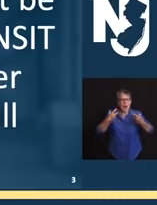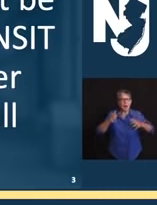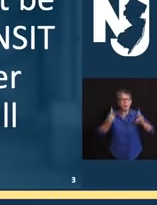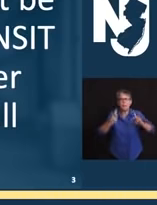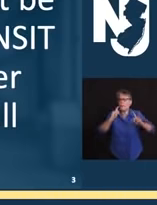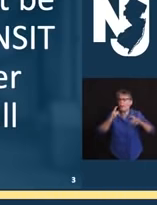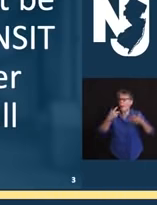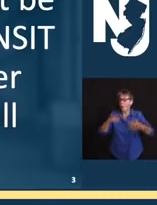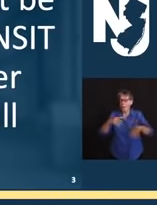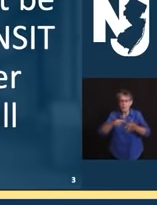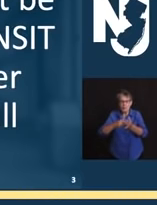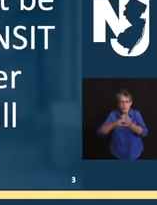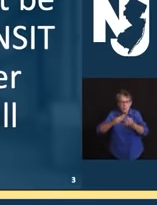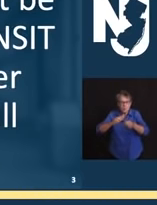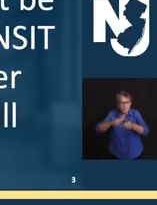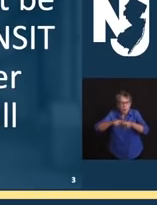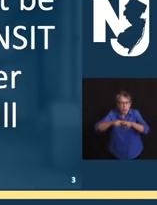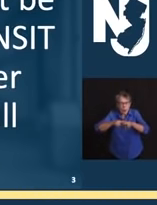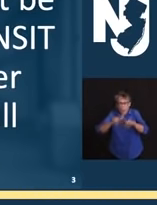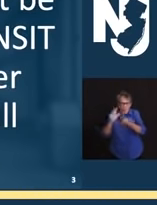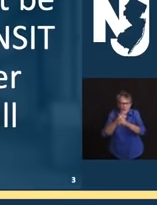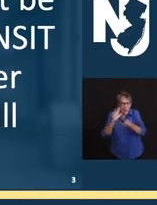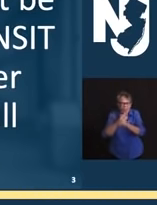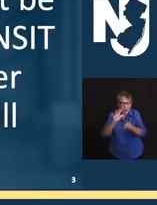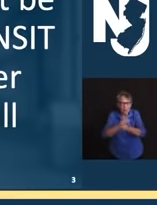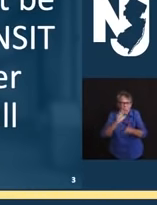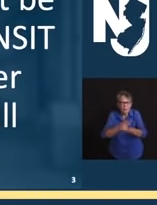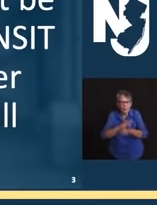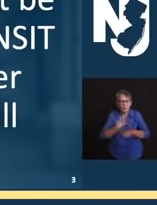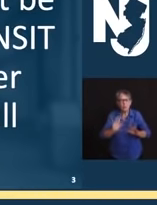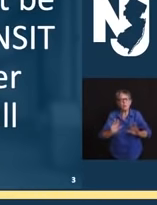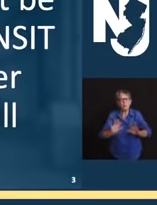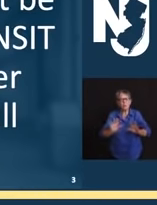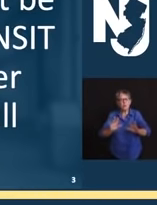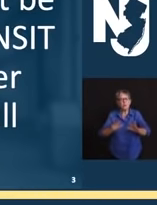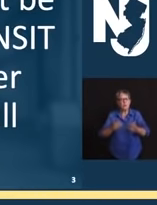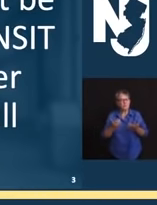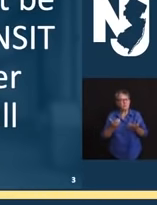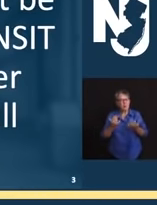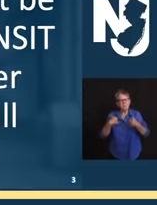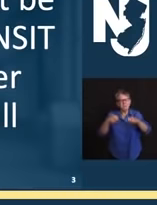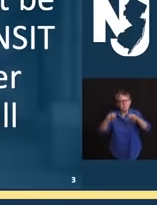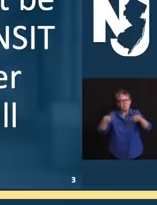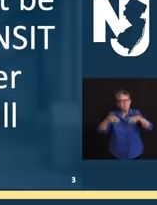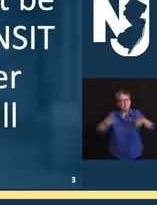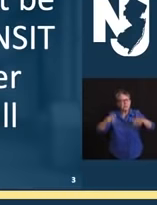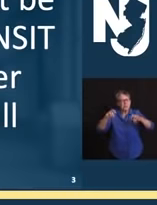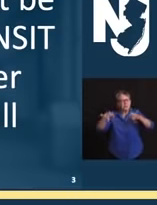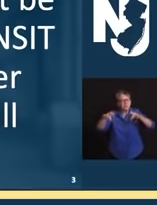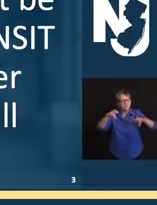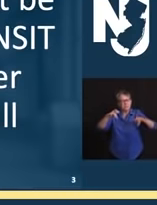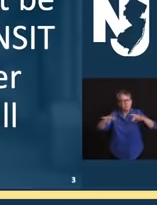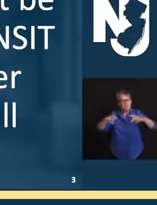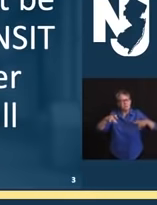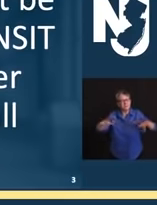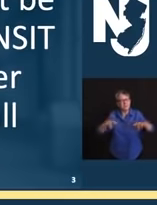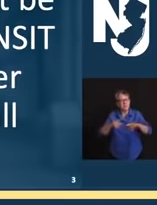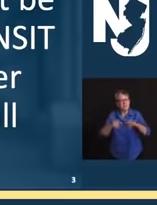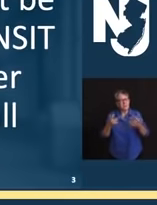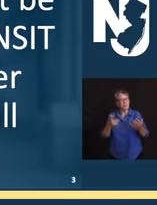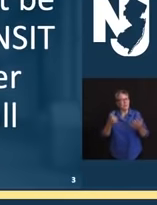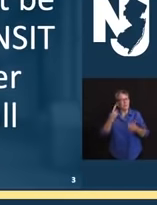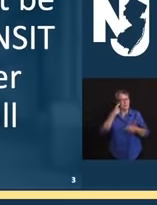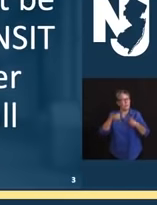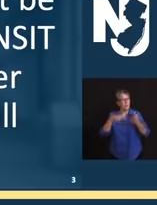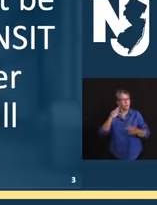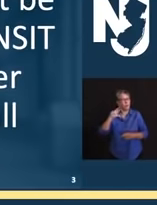work, we anticipate that at least at rush hour, that's going to be a reality. In a perfect world, we'd have more tunnels under the Hudson, we